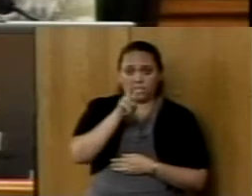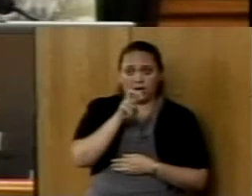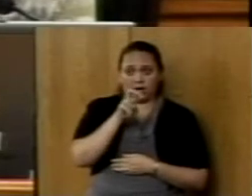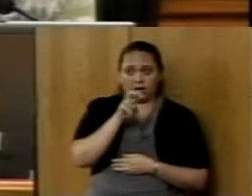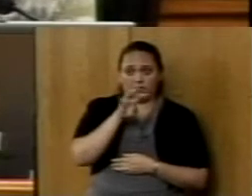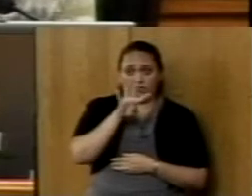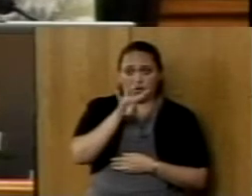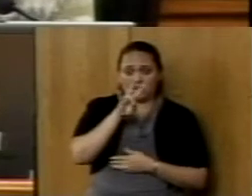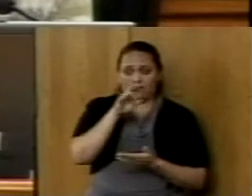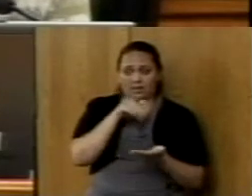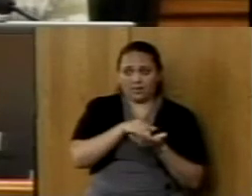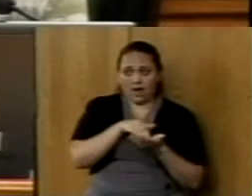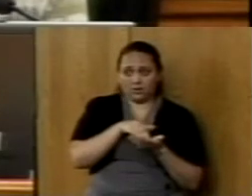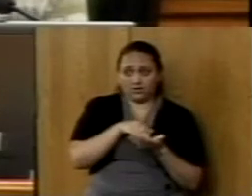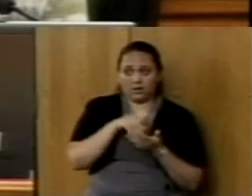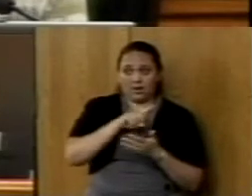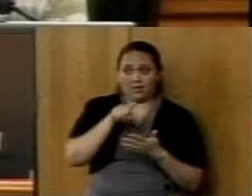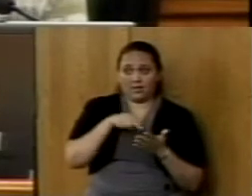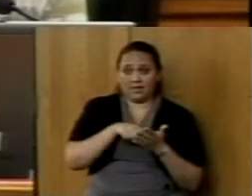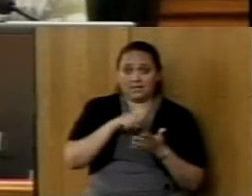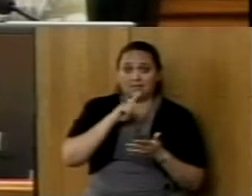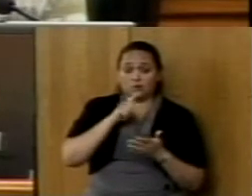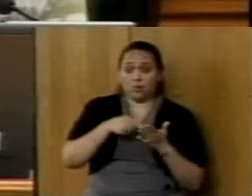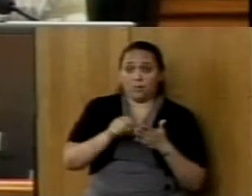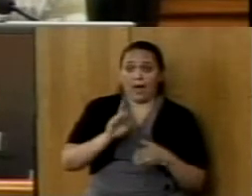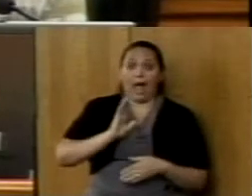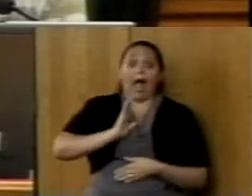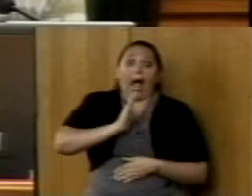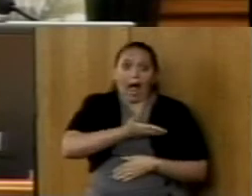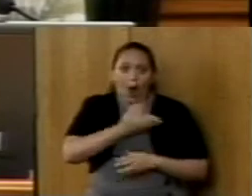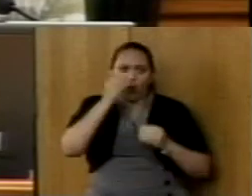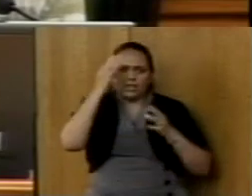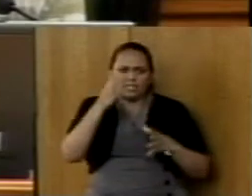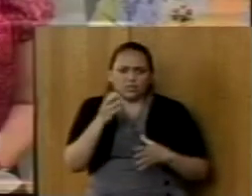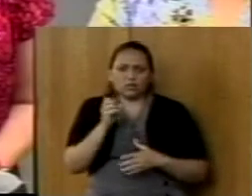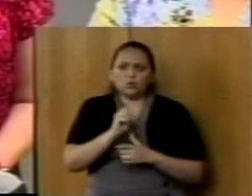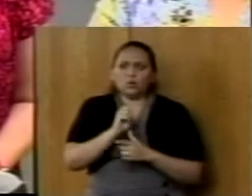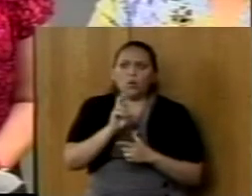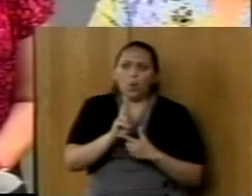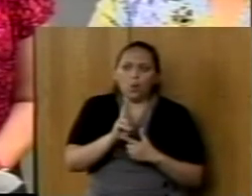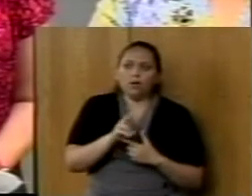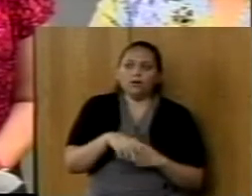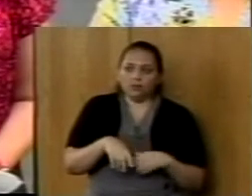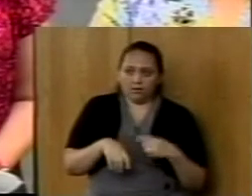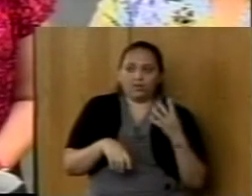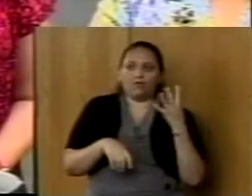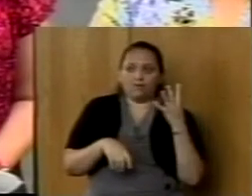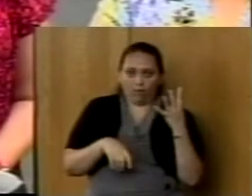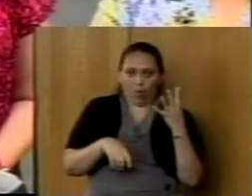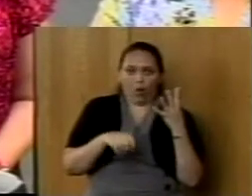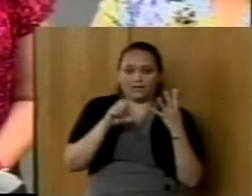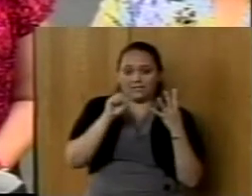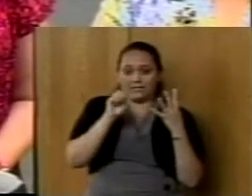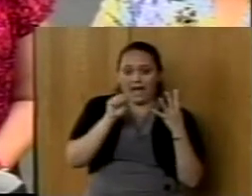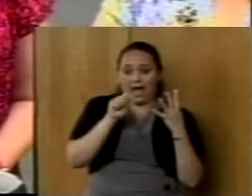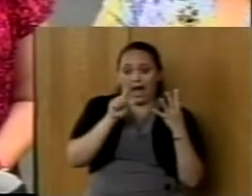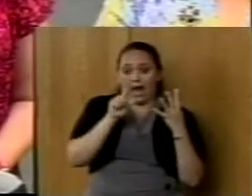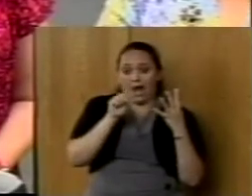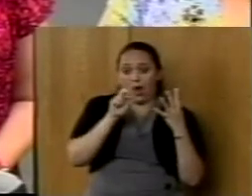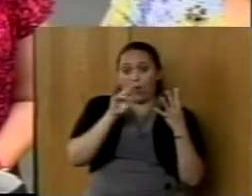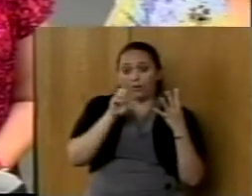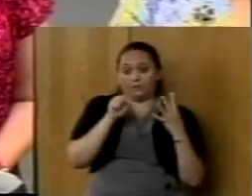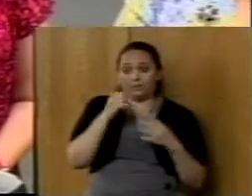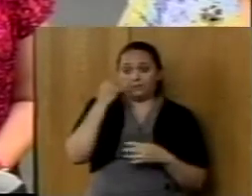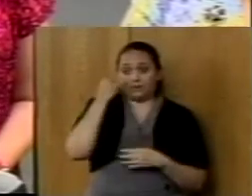240 some thousand. This is to pay our teachers, or what is that money? The salaries, ma'am, the 4 salaries. So if minimally